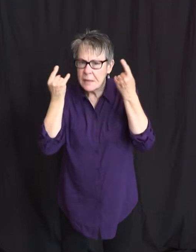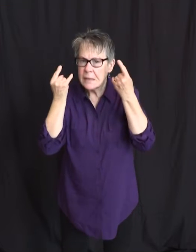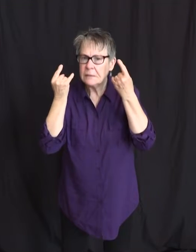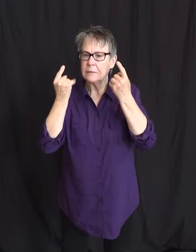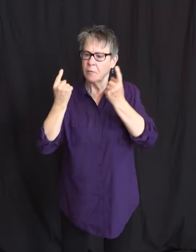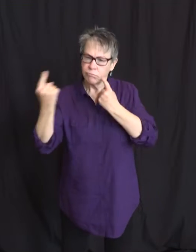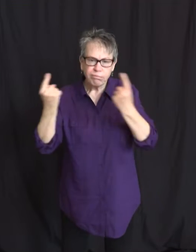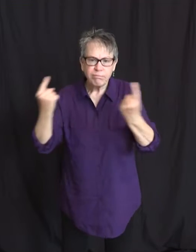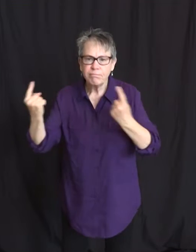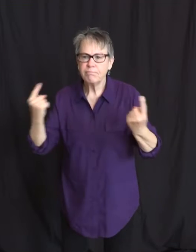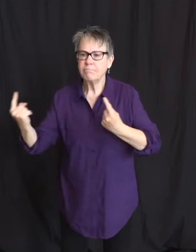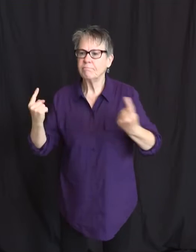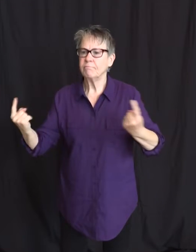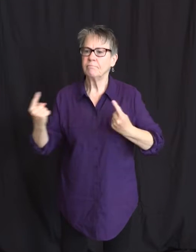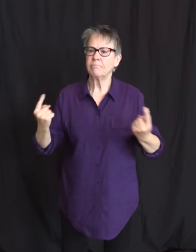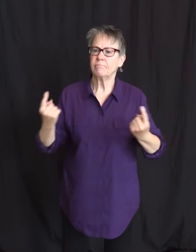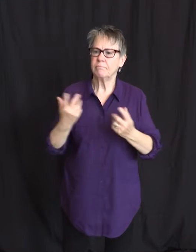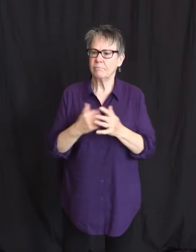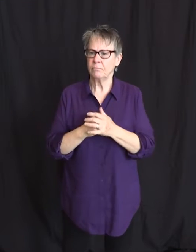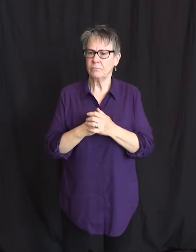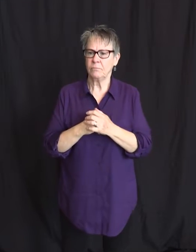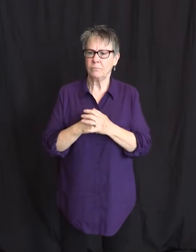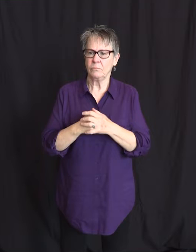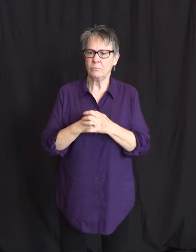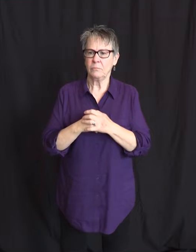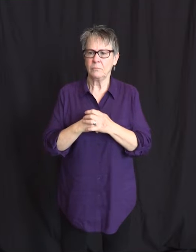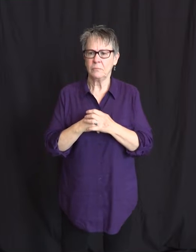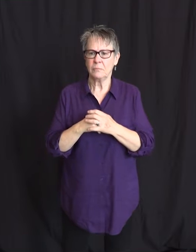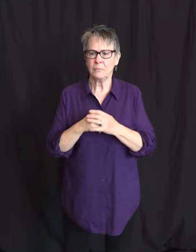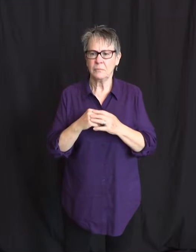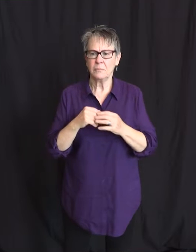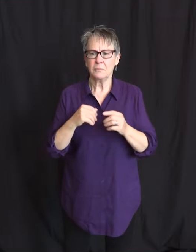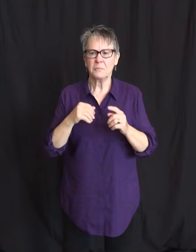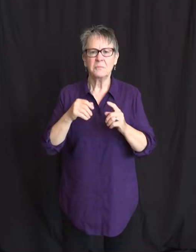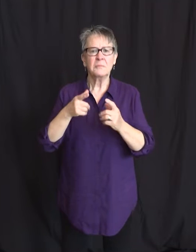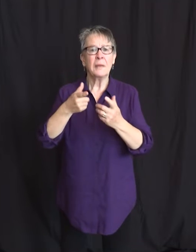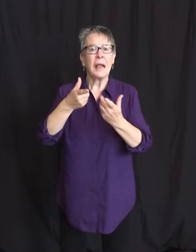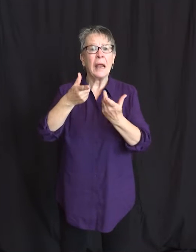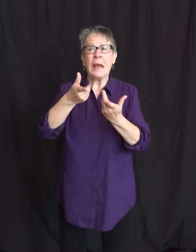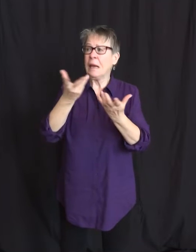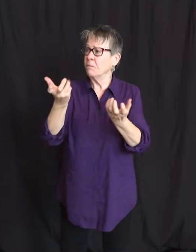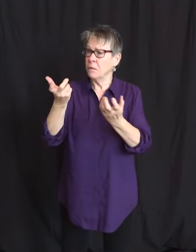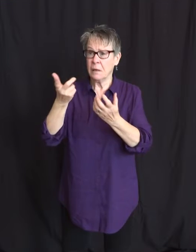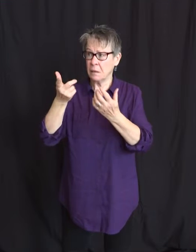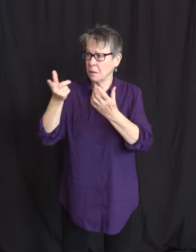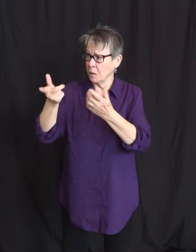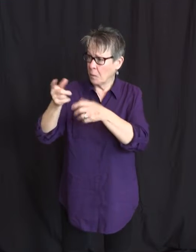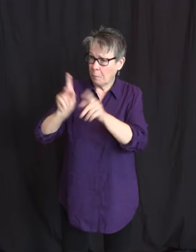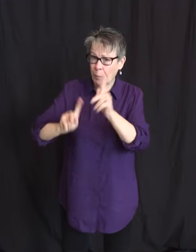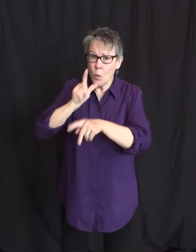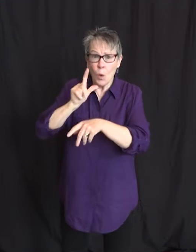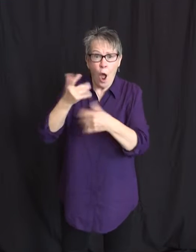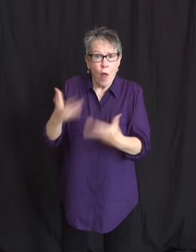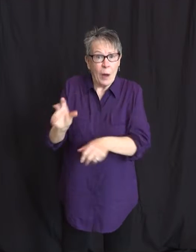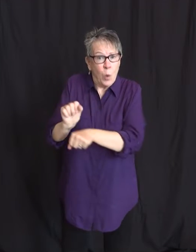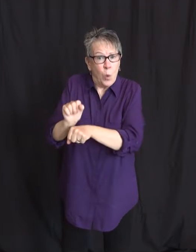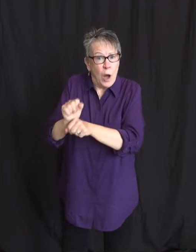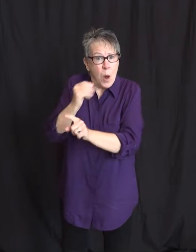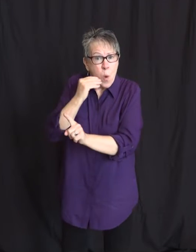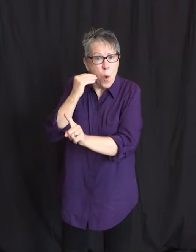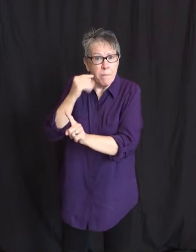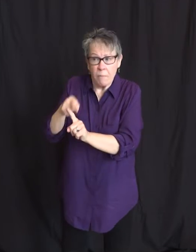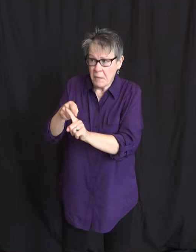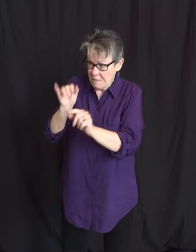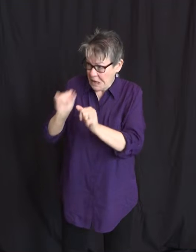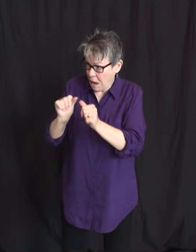pick 2 examples of what I think we will be living with for the foreseeable future. I want, by the way, nothing more than to